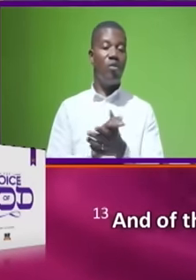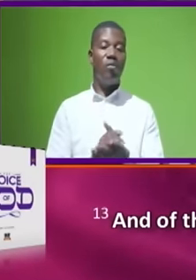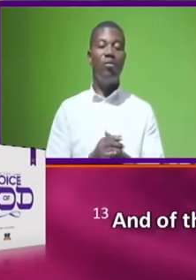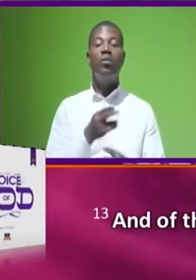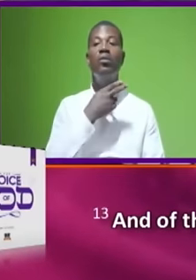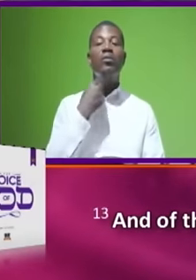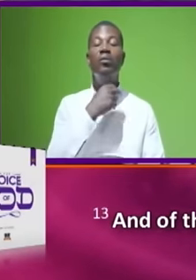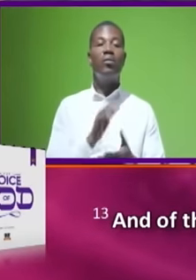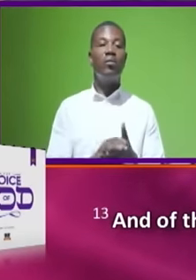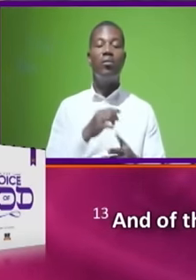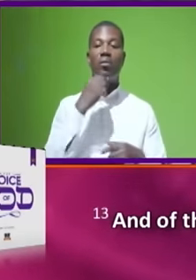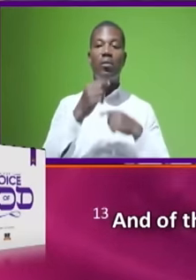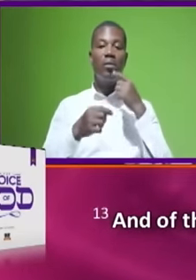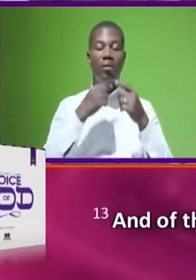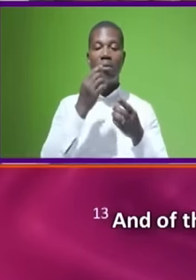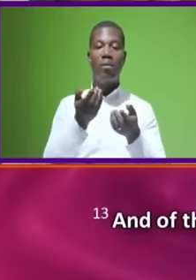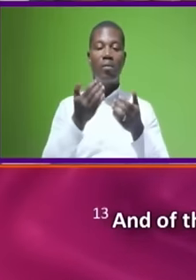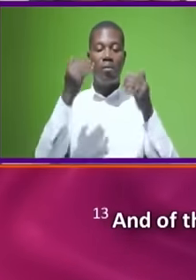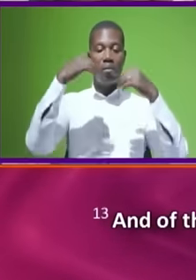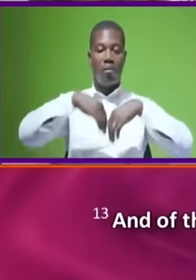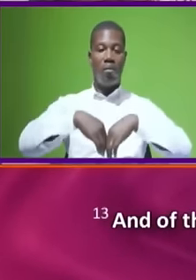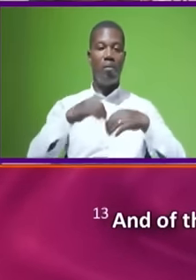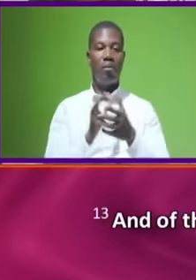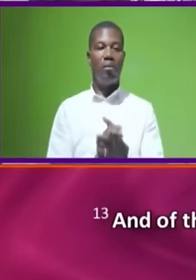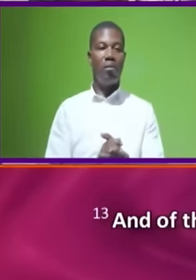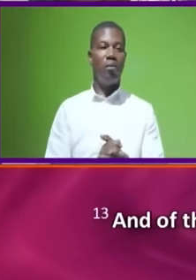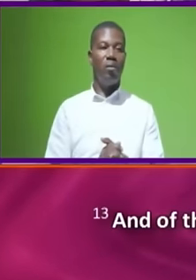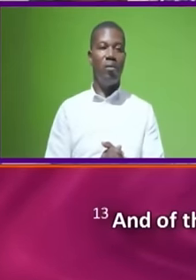perceive we are more man for.